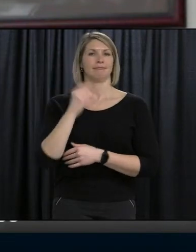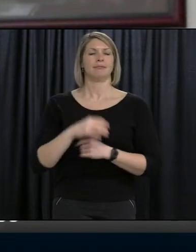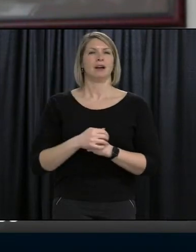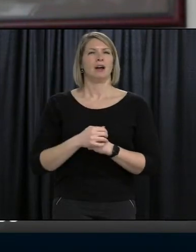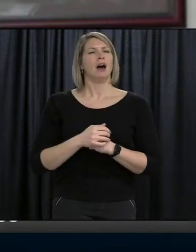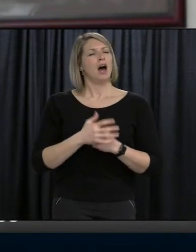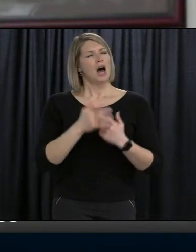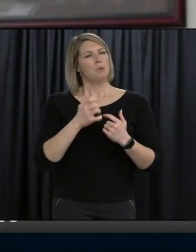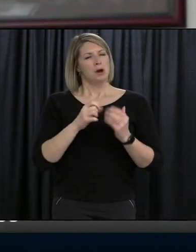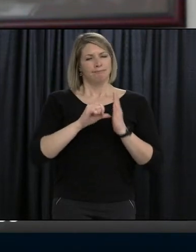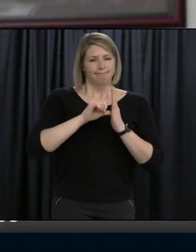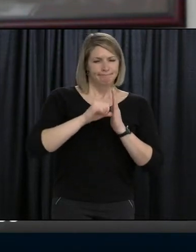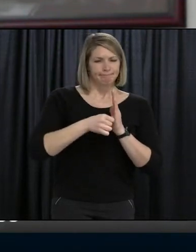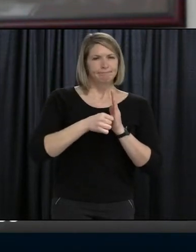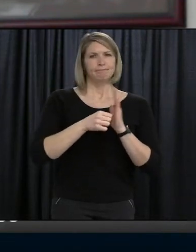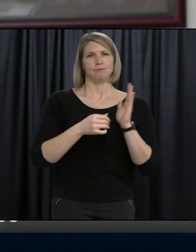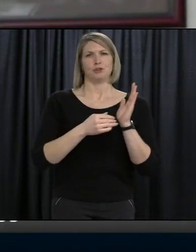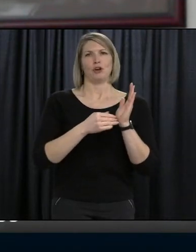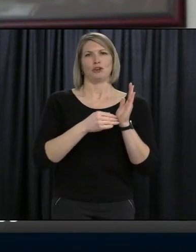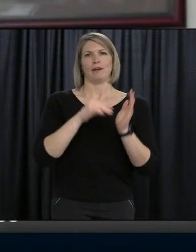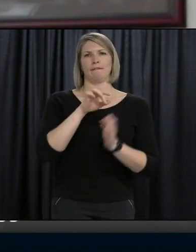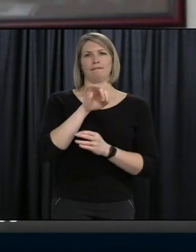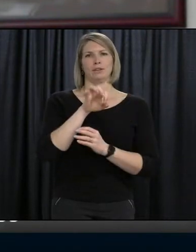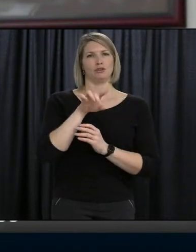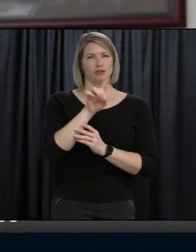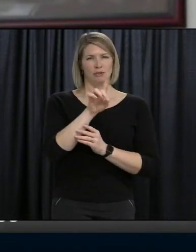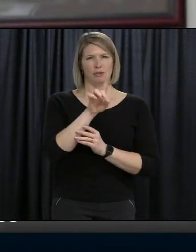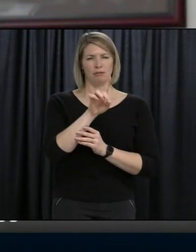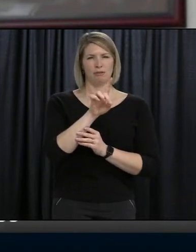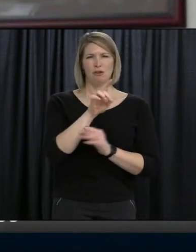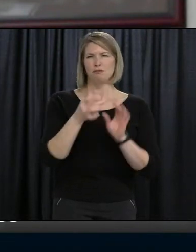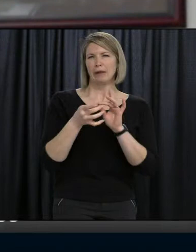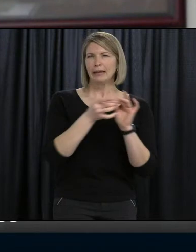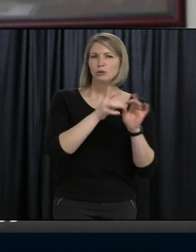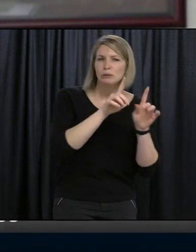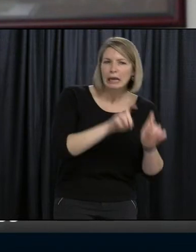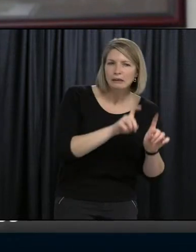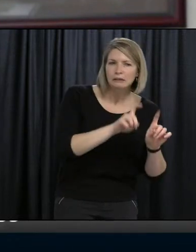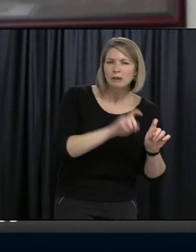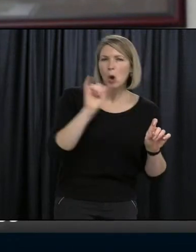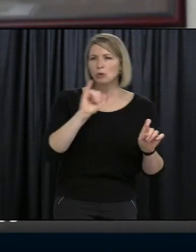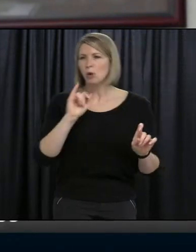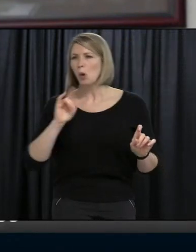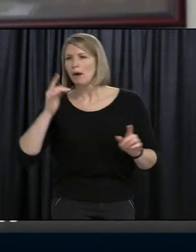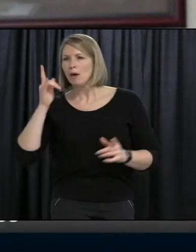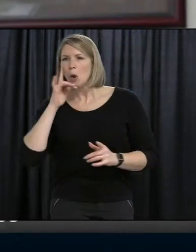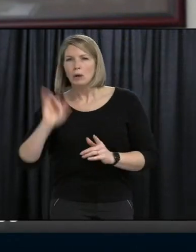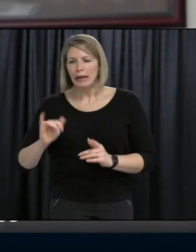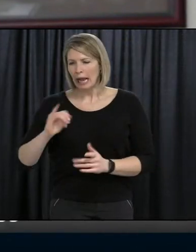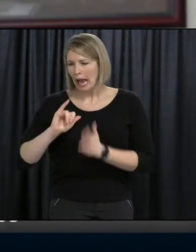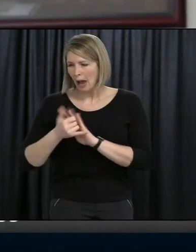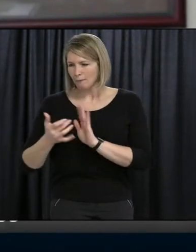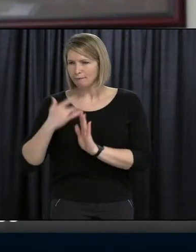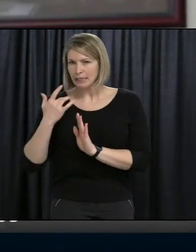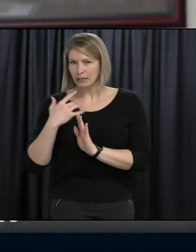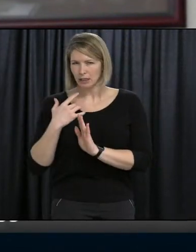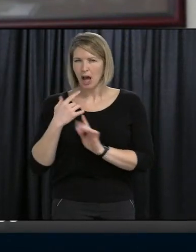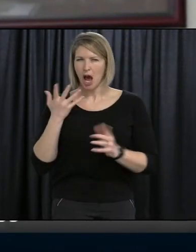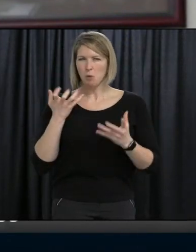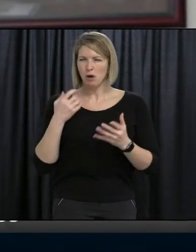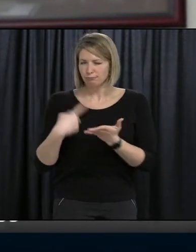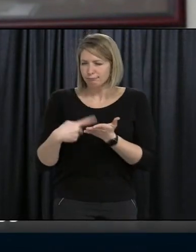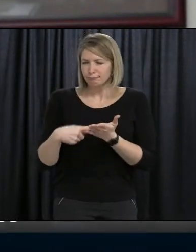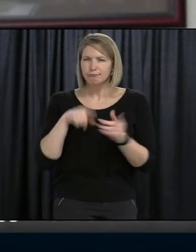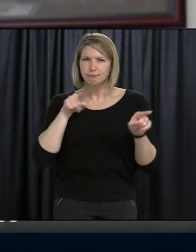Dr. Fitzgerald's comments about testing and symptoms. It is obvious that a significant number of people have had